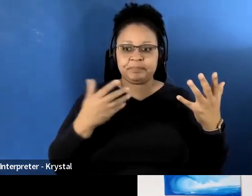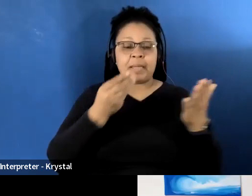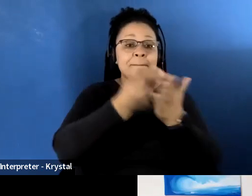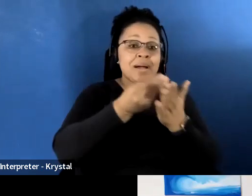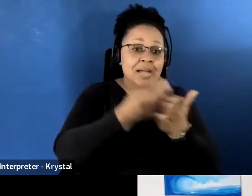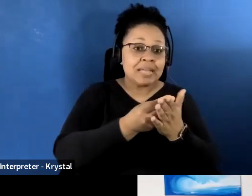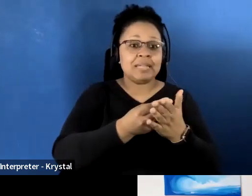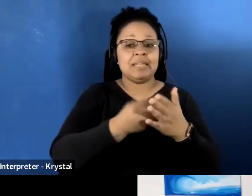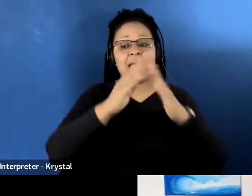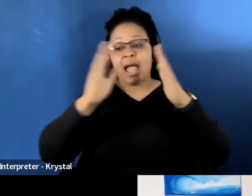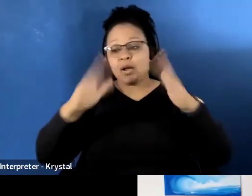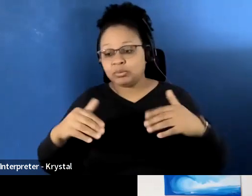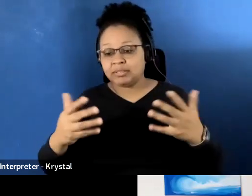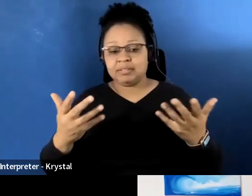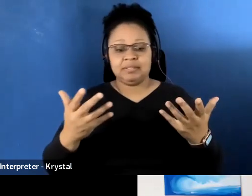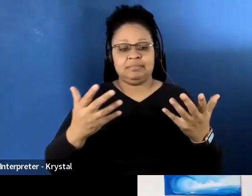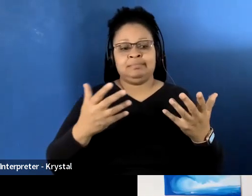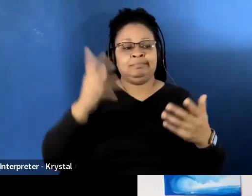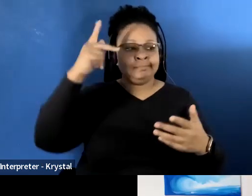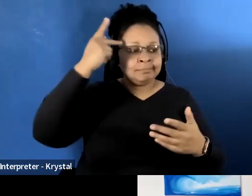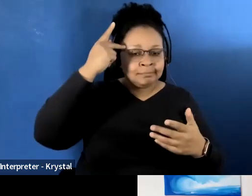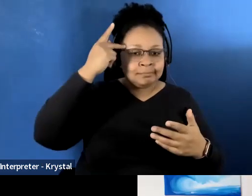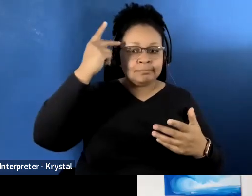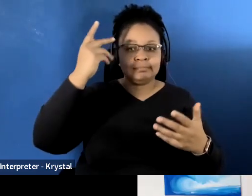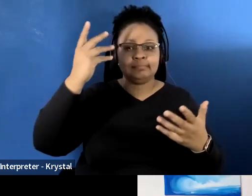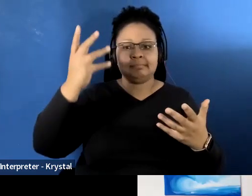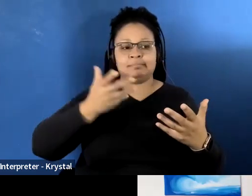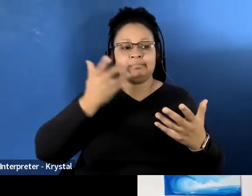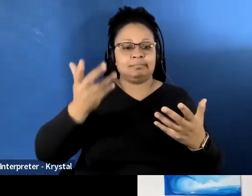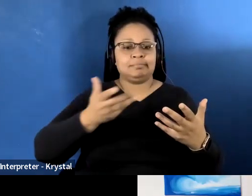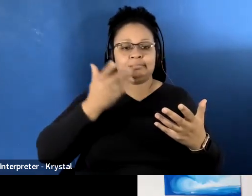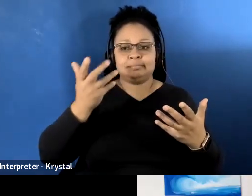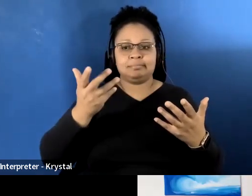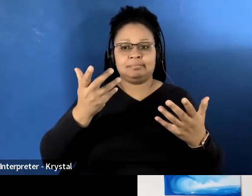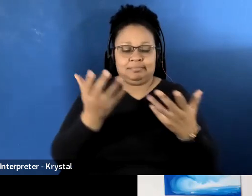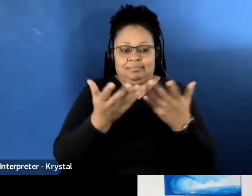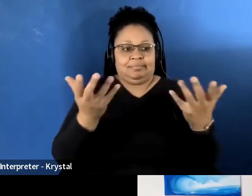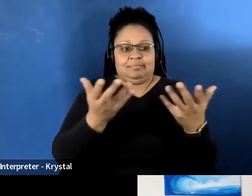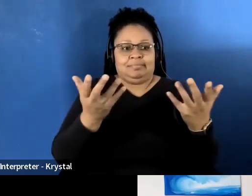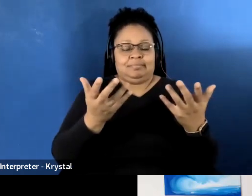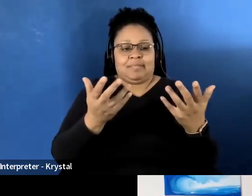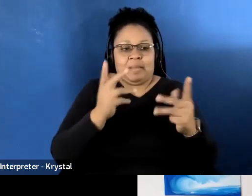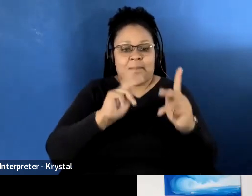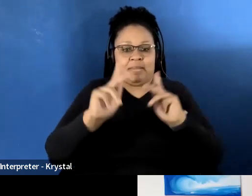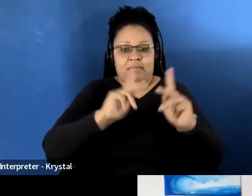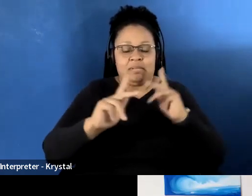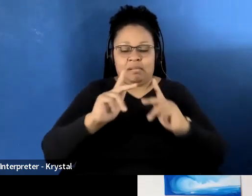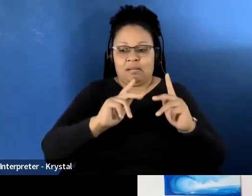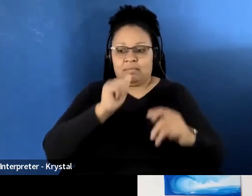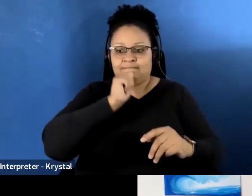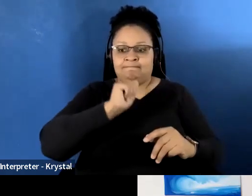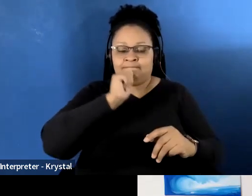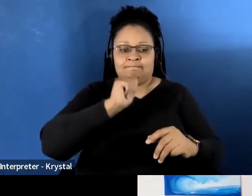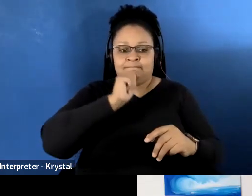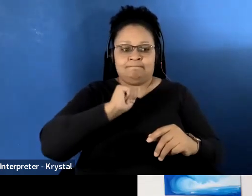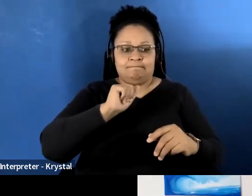situation, housing, politics, you know, how are people handling that? What are some of the things that